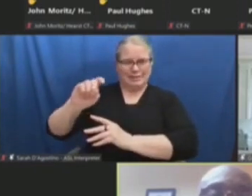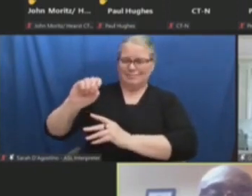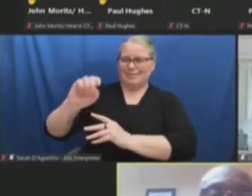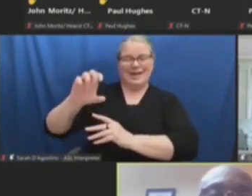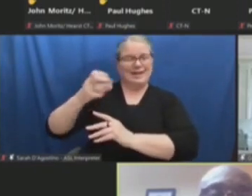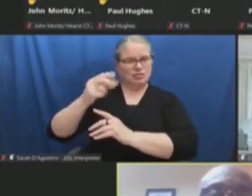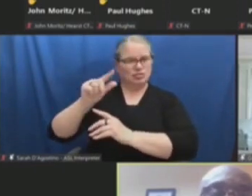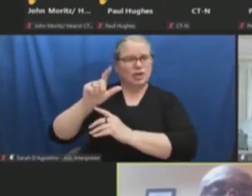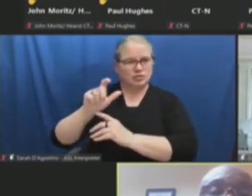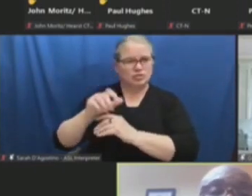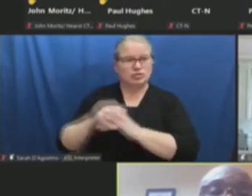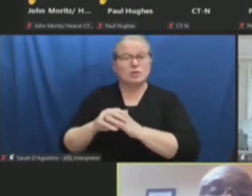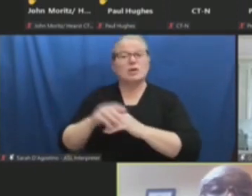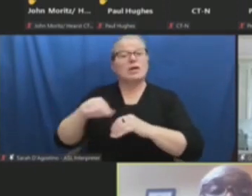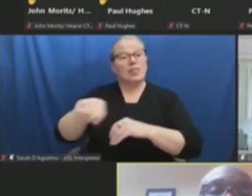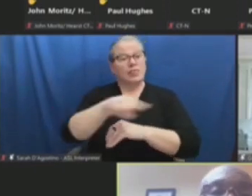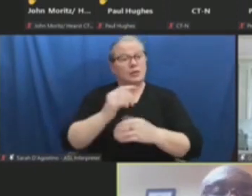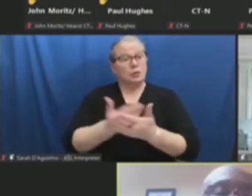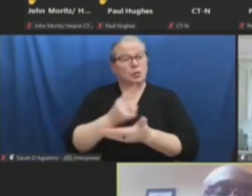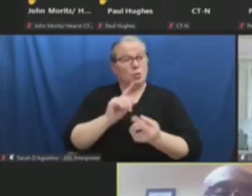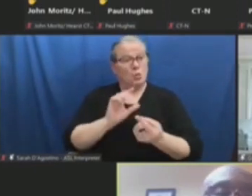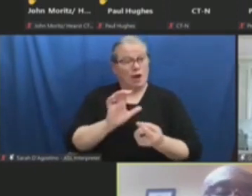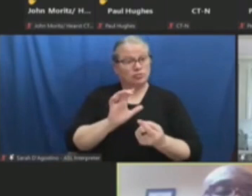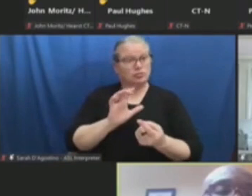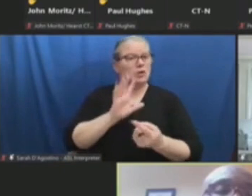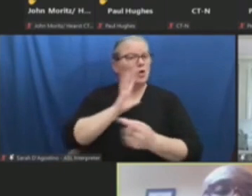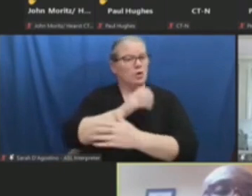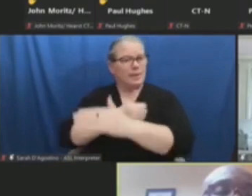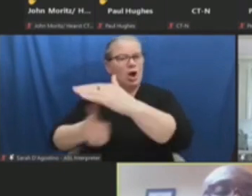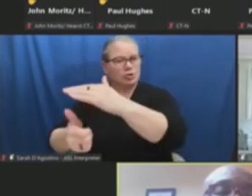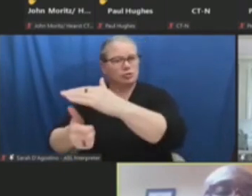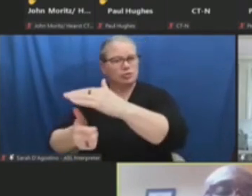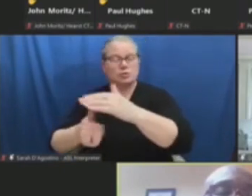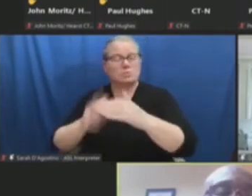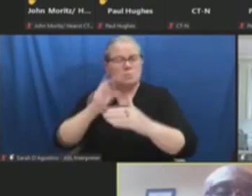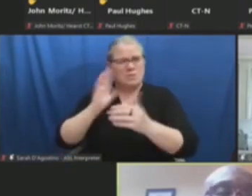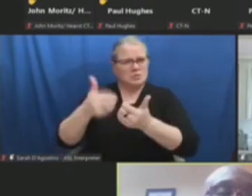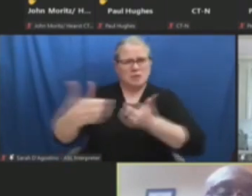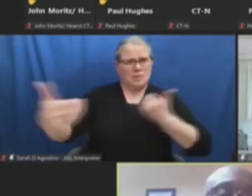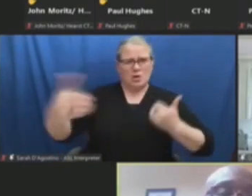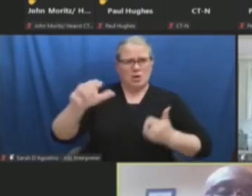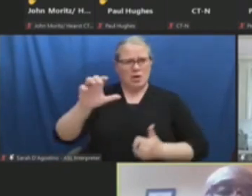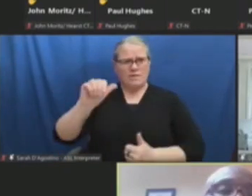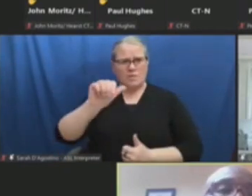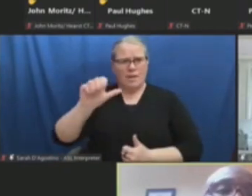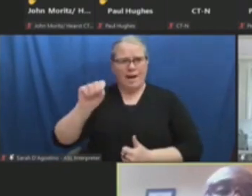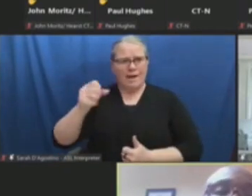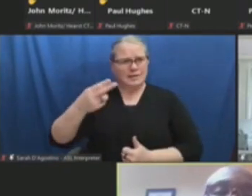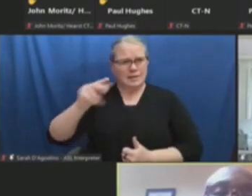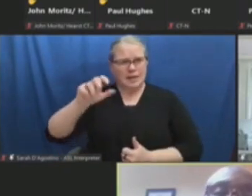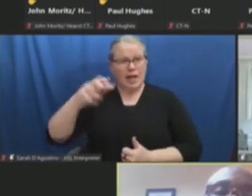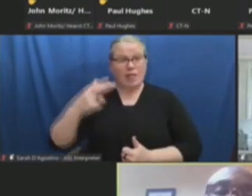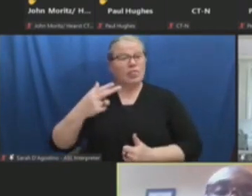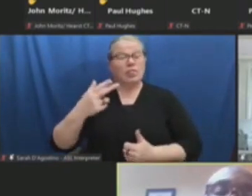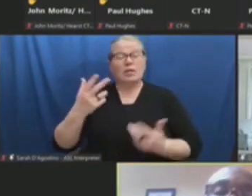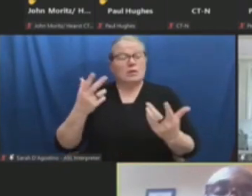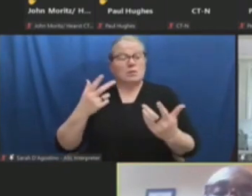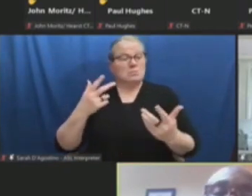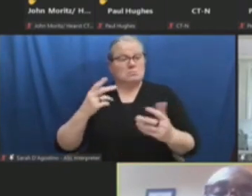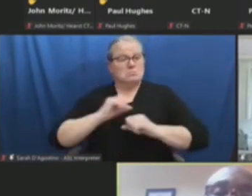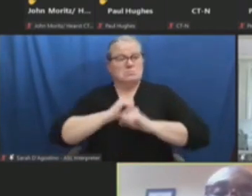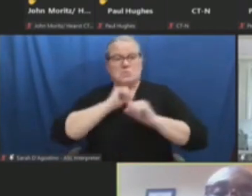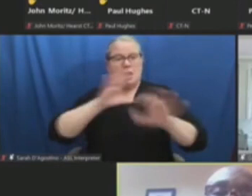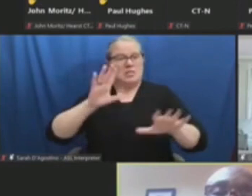Access Health. We don't get anything from them other than the benefit of them doing good work